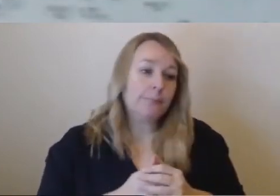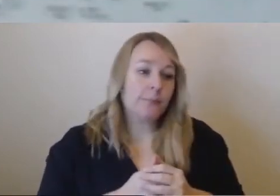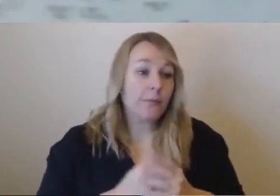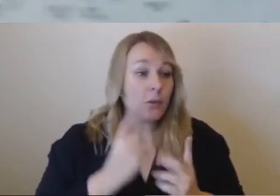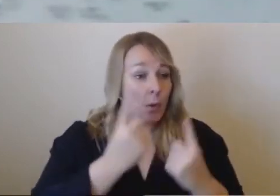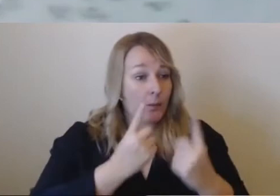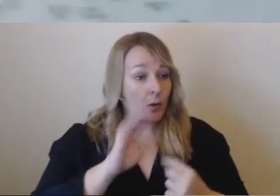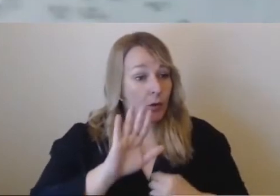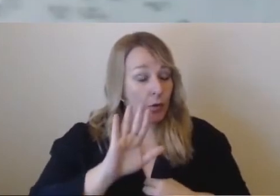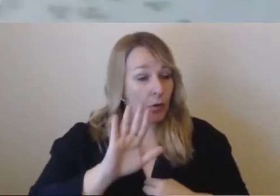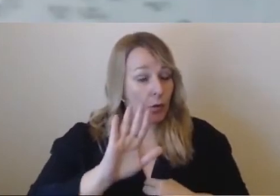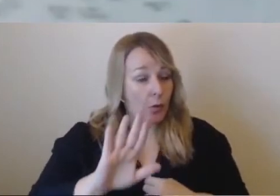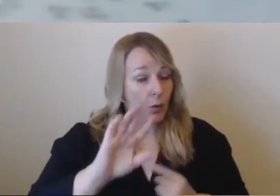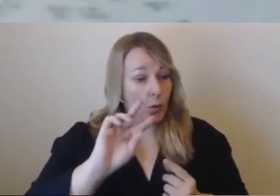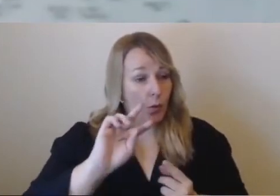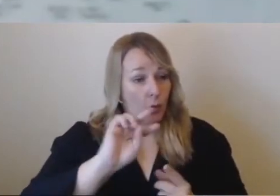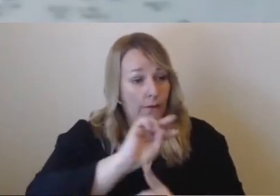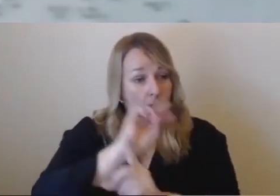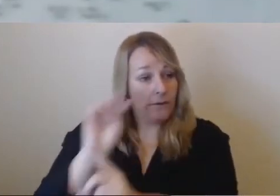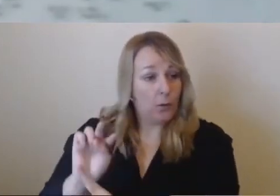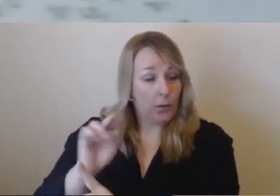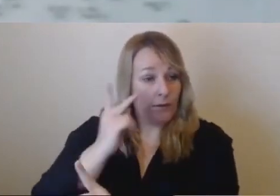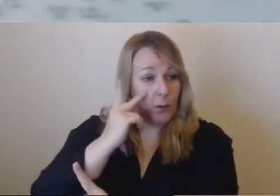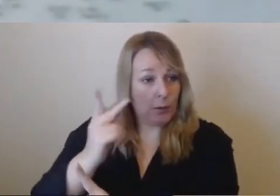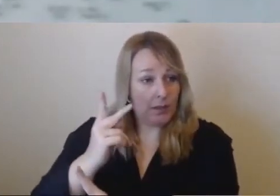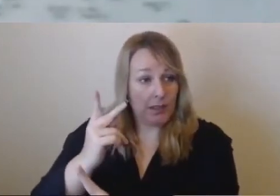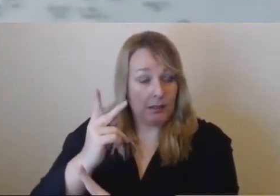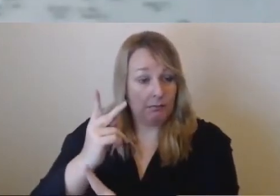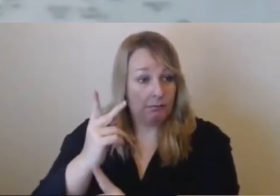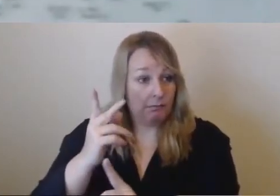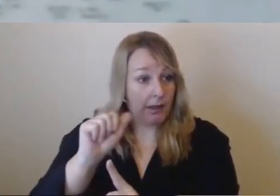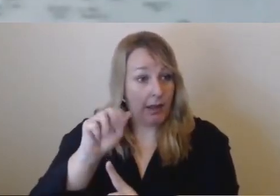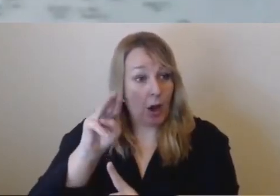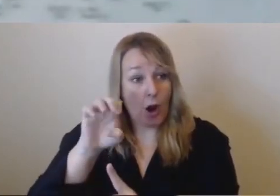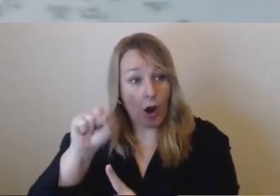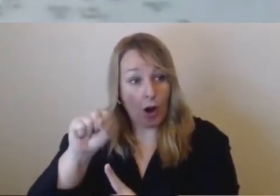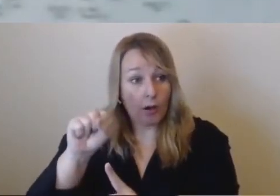Chinese at these arms trade treaty conferences,